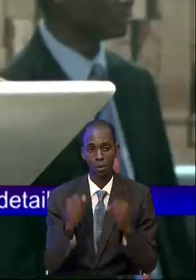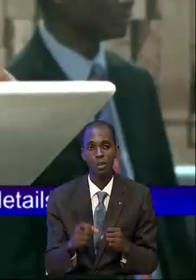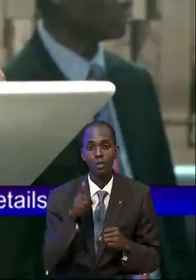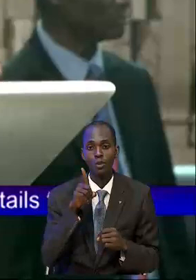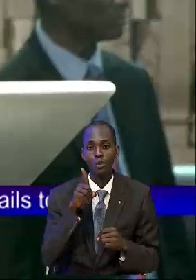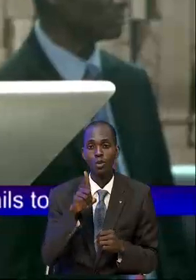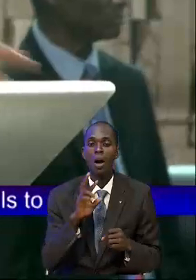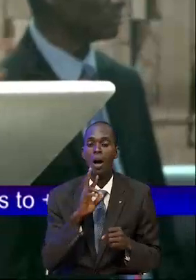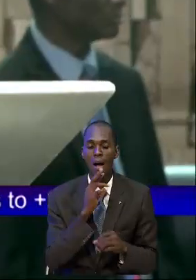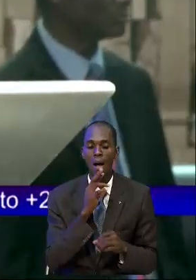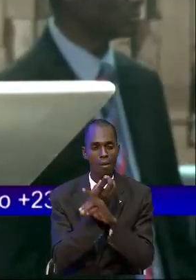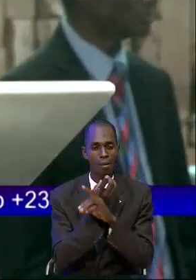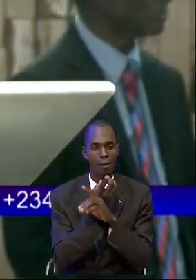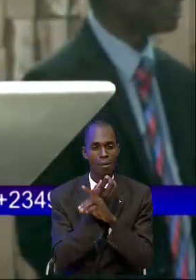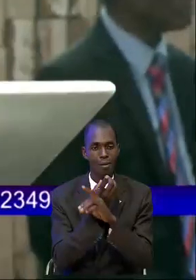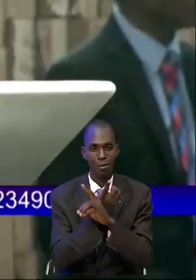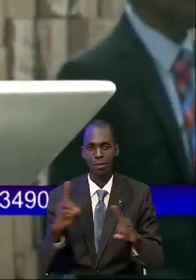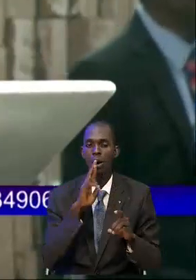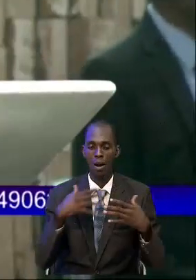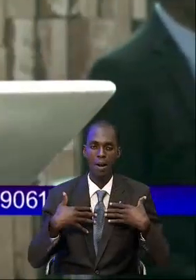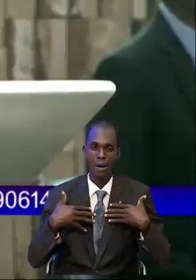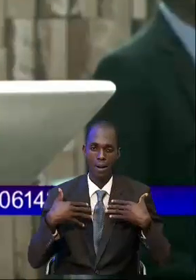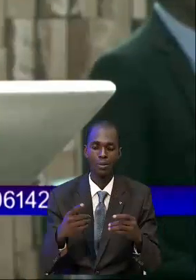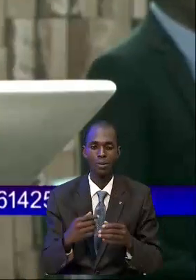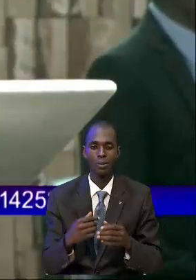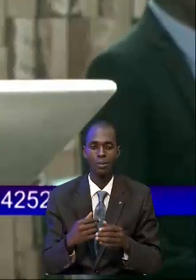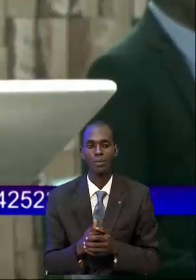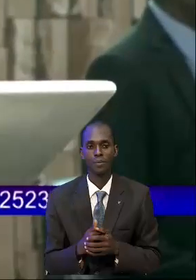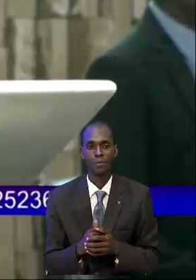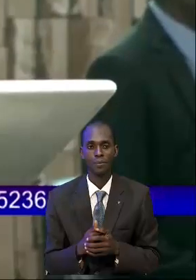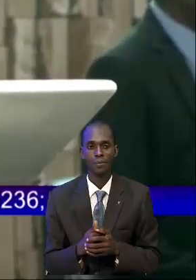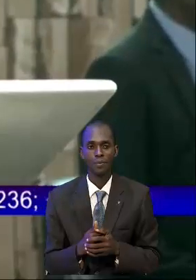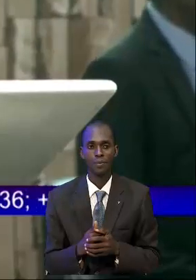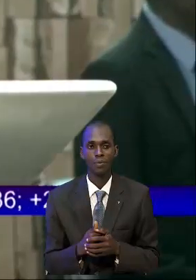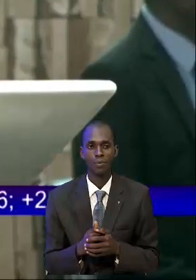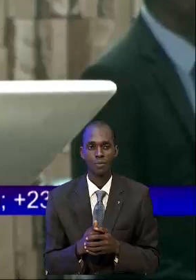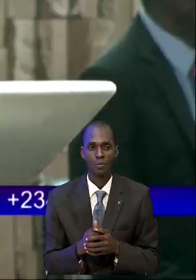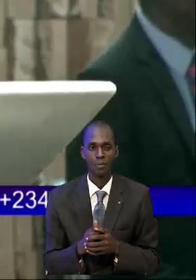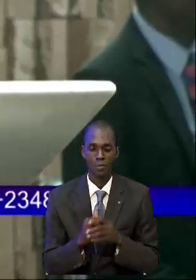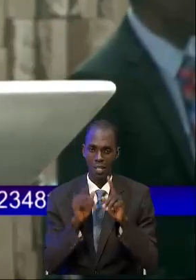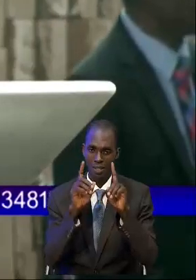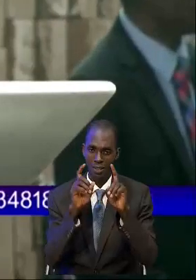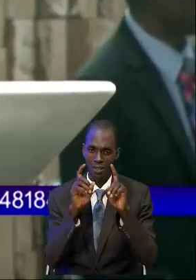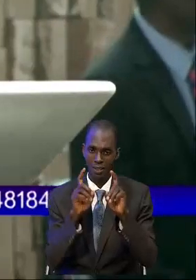connected. Check yourself because you are delivered, you are healed.